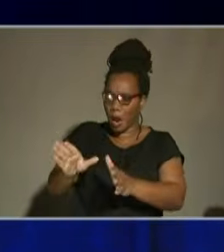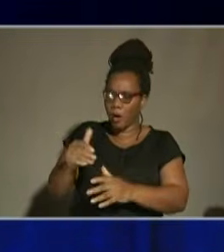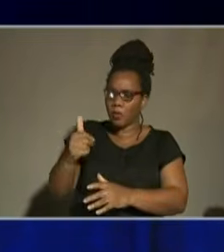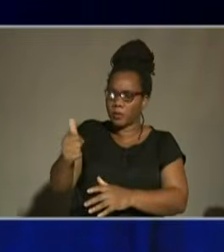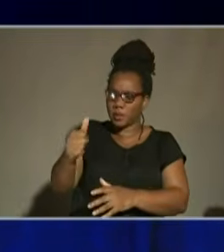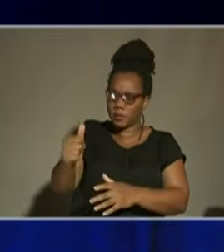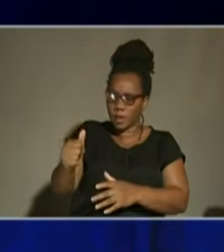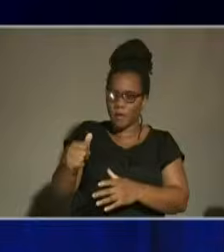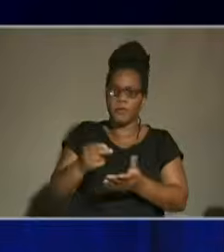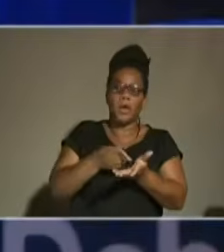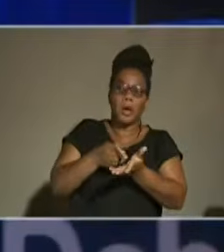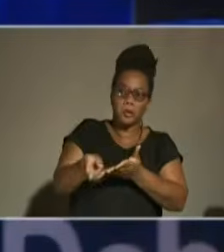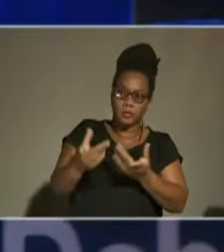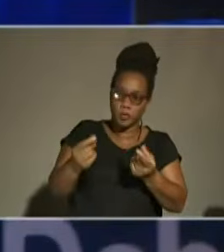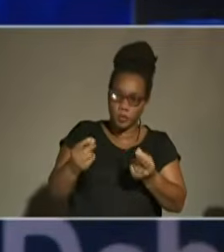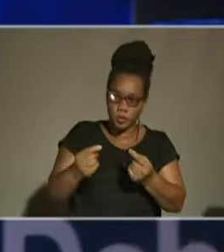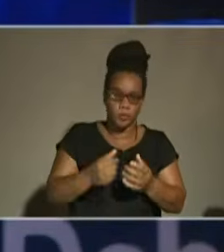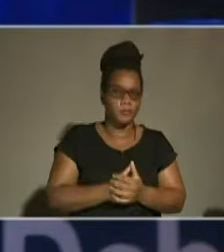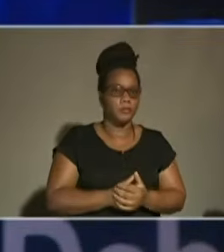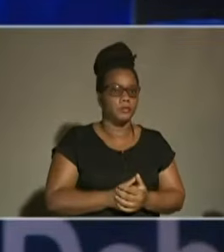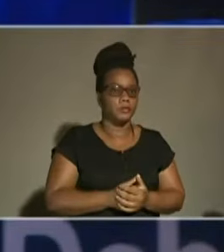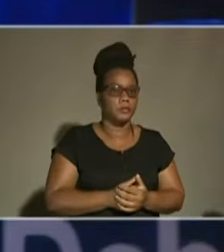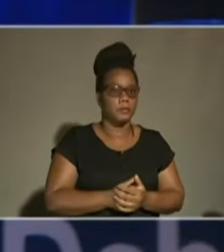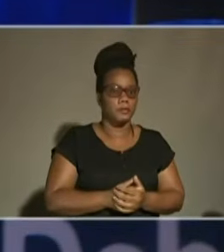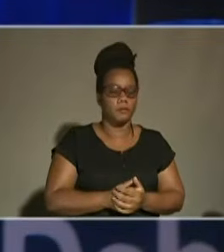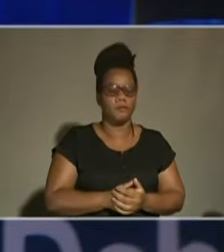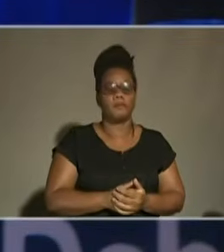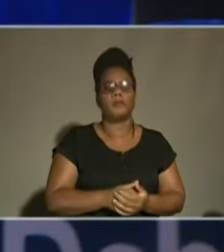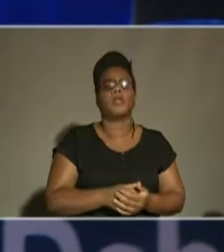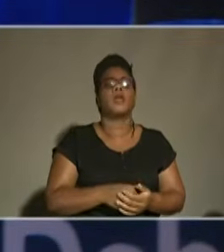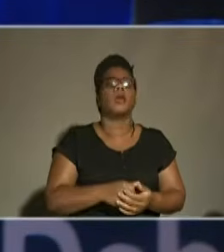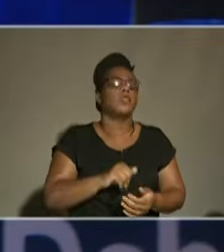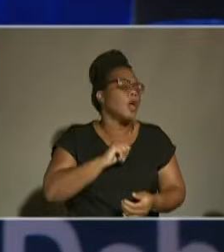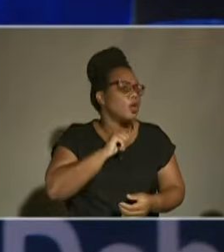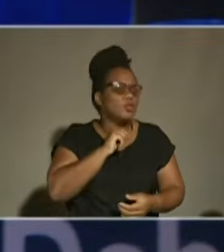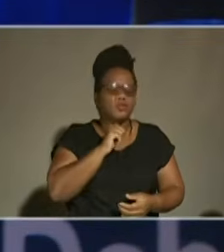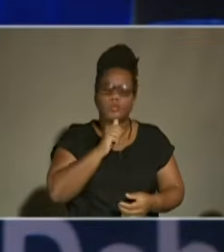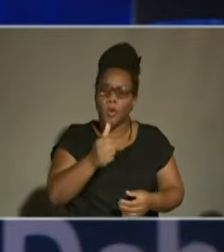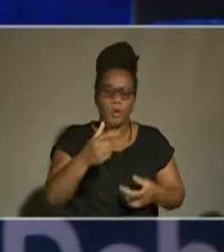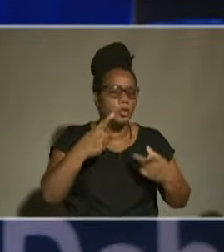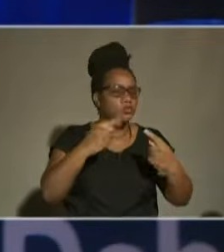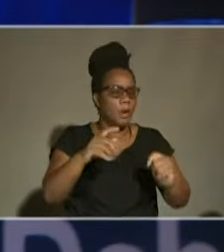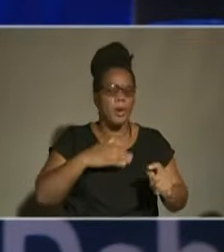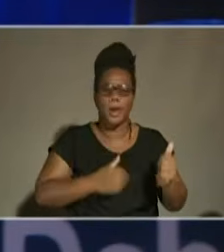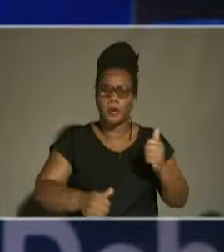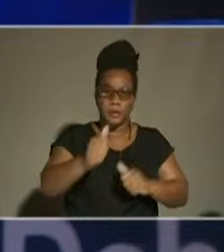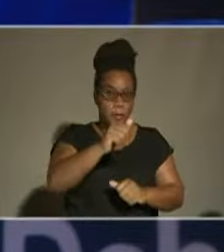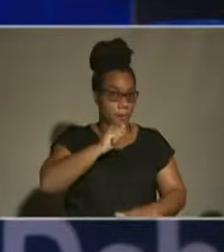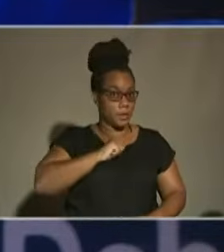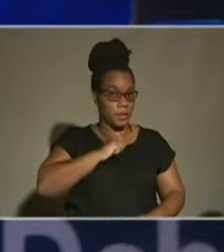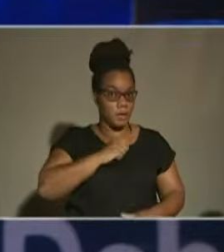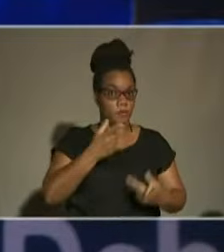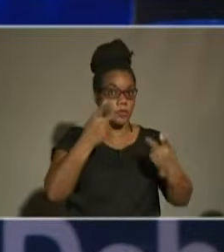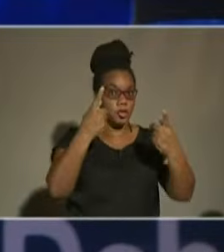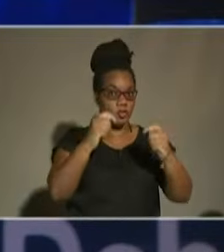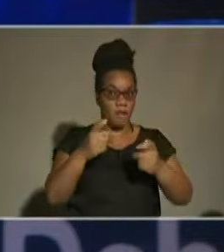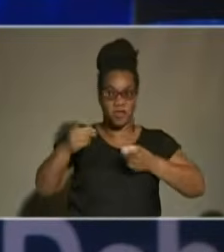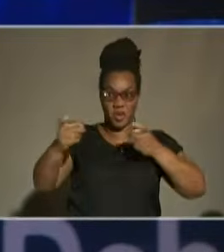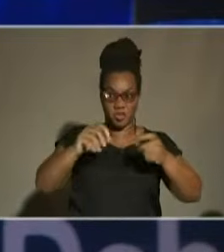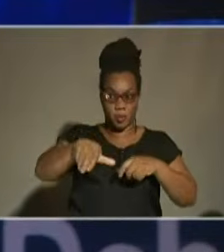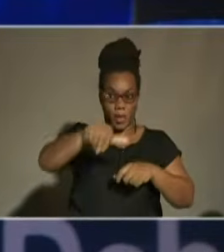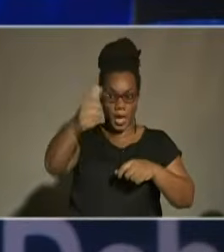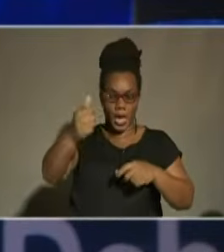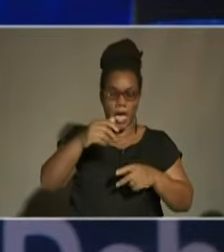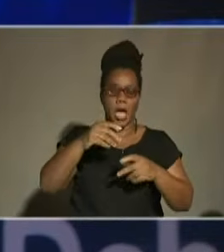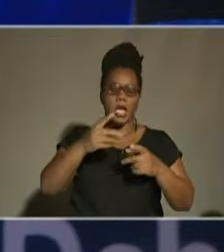society, and media? There is absolutely no attempt by my administration, and indeed myself, to undermine any oversight